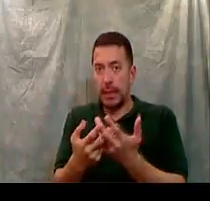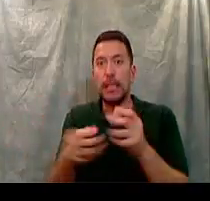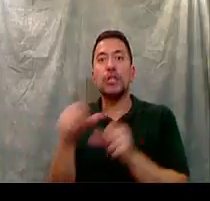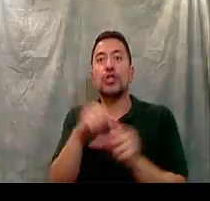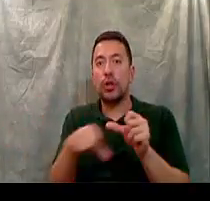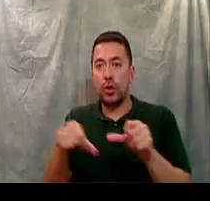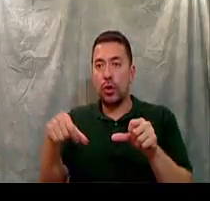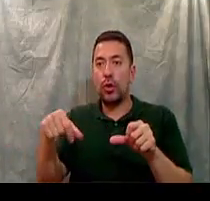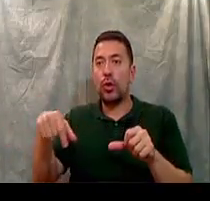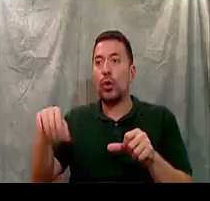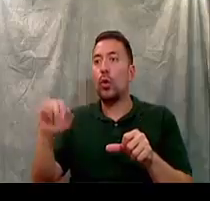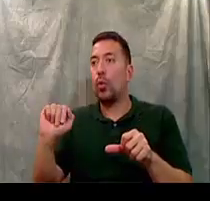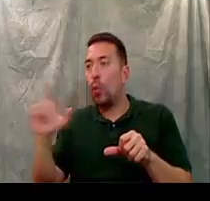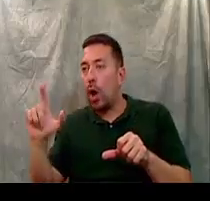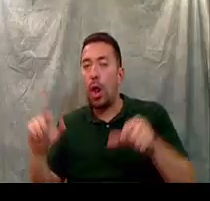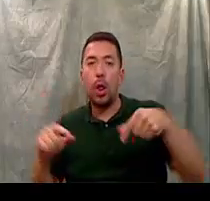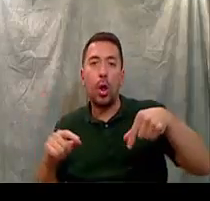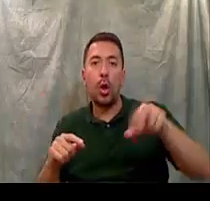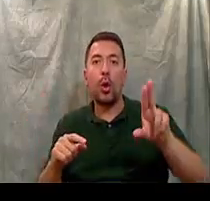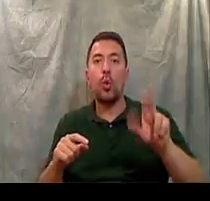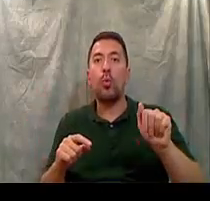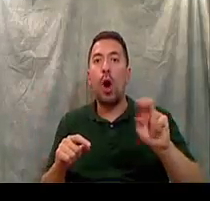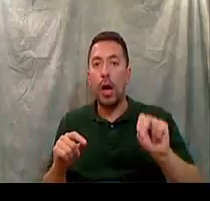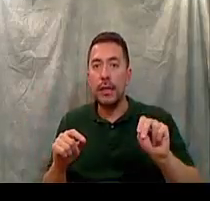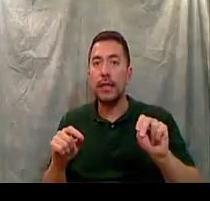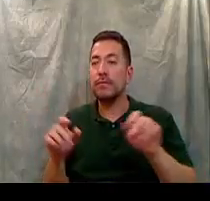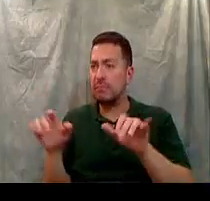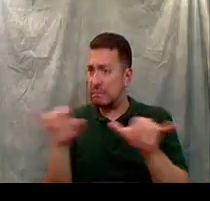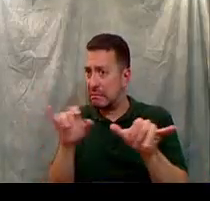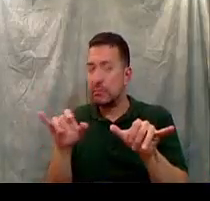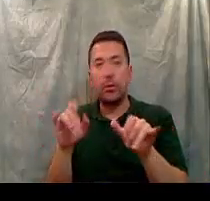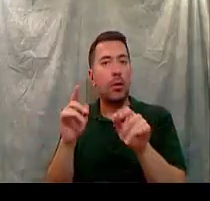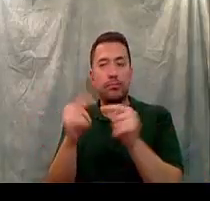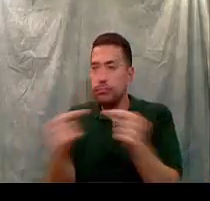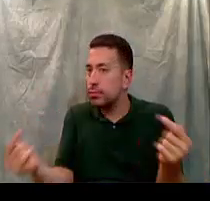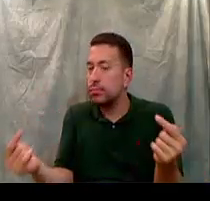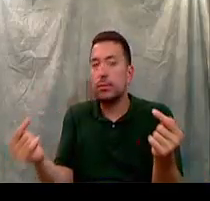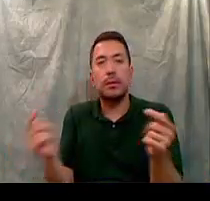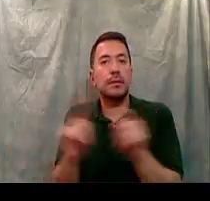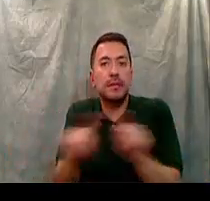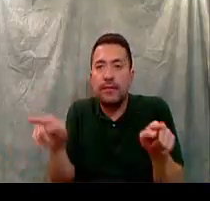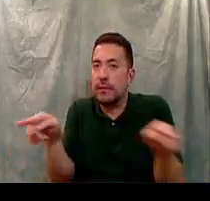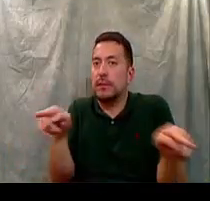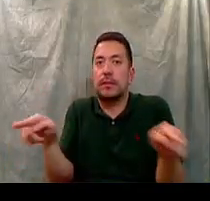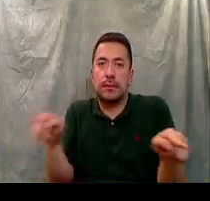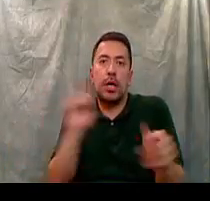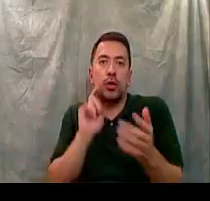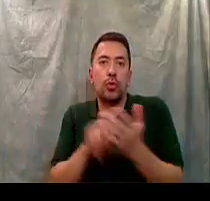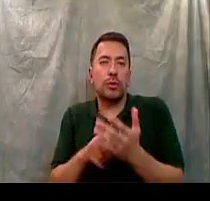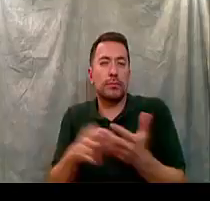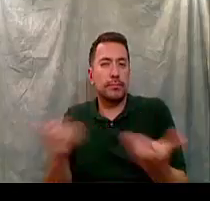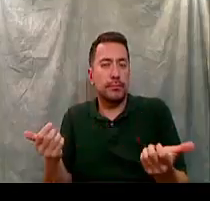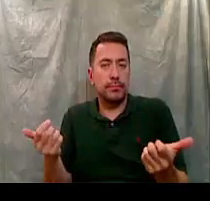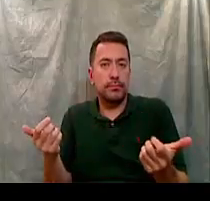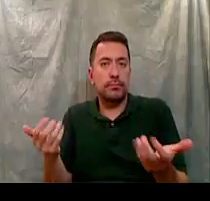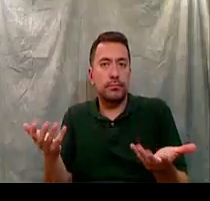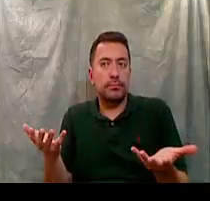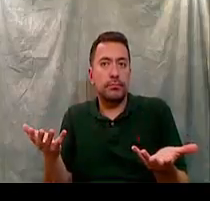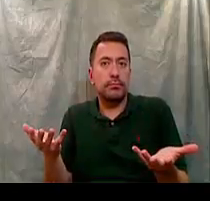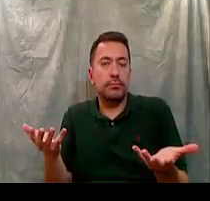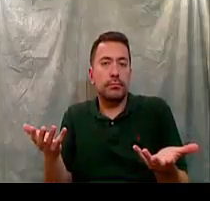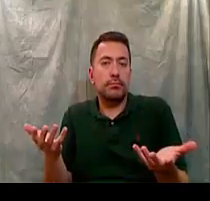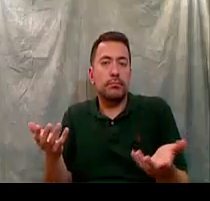versus quantitative studies? Were there differences across the qualitative versus quantitative studies grounded in these